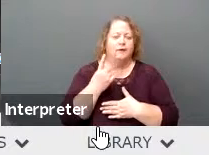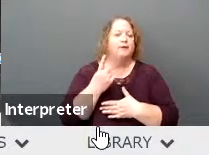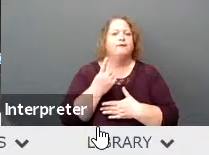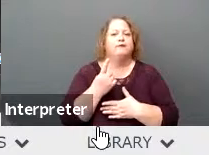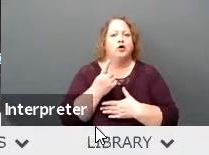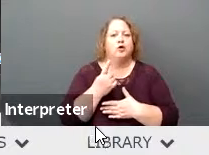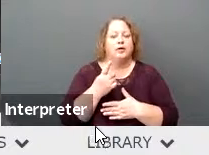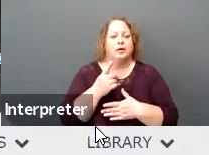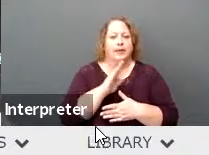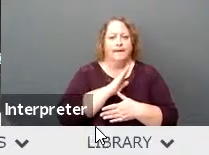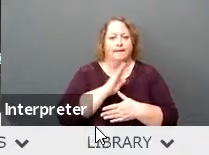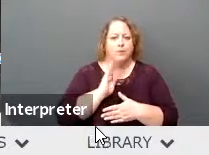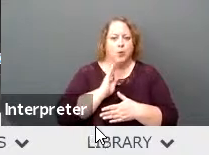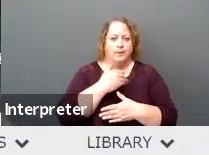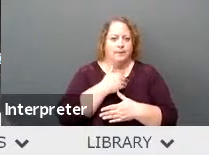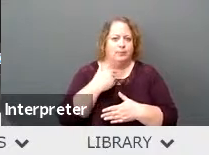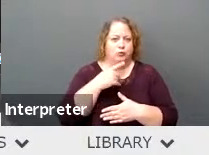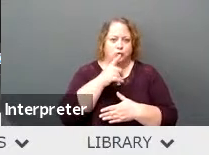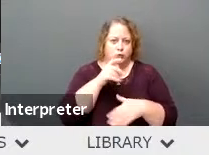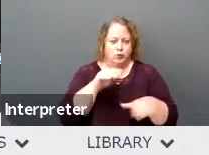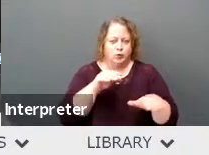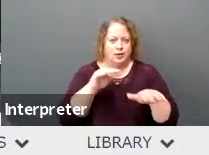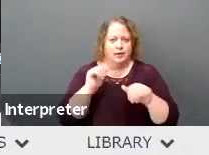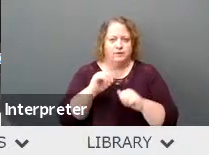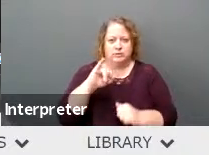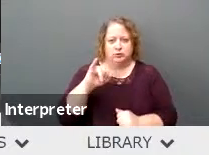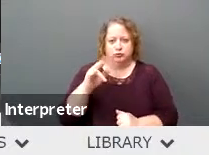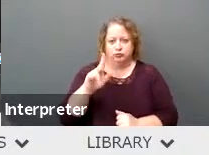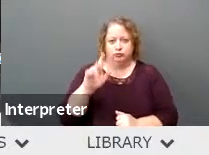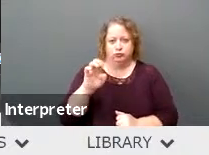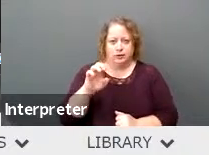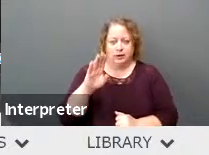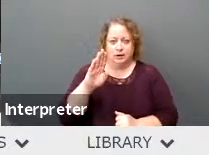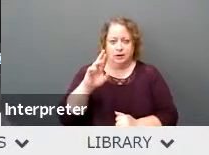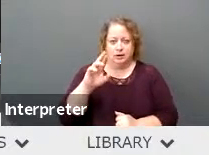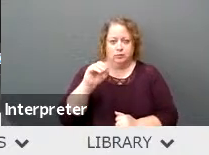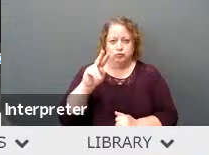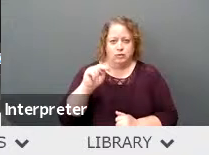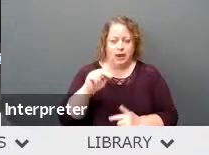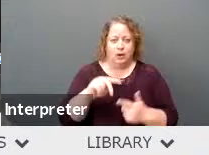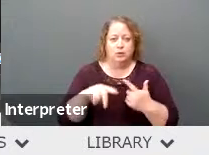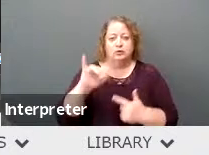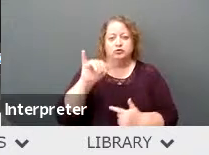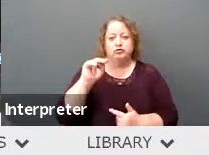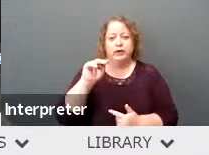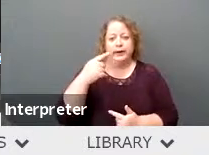of the outgoing Board of Education members. Ms. Julie Brown, Ms. Jan